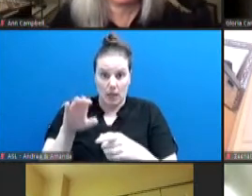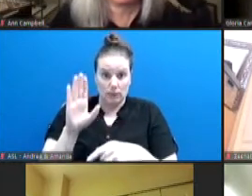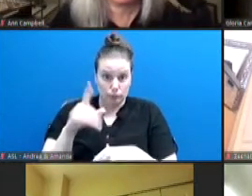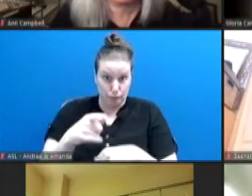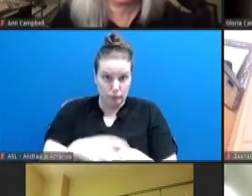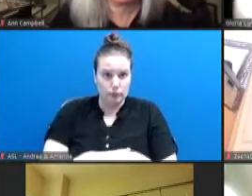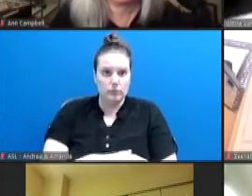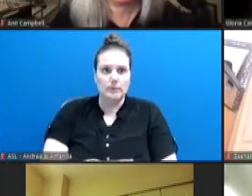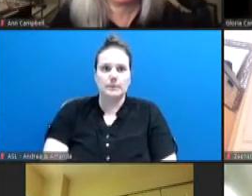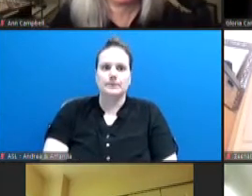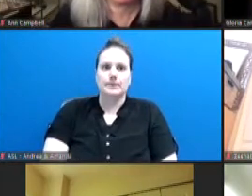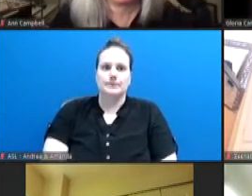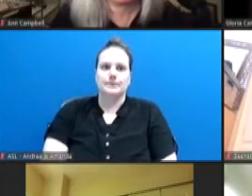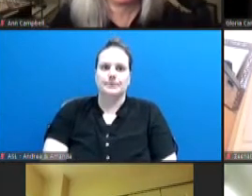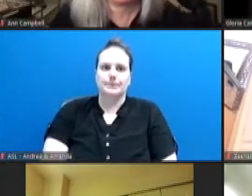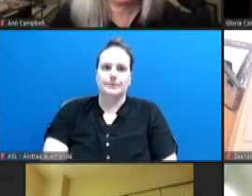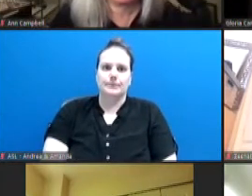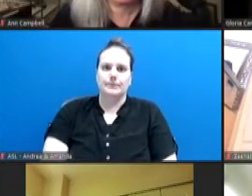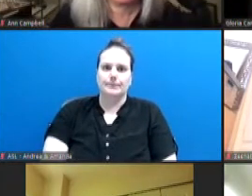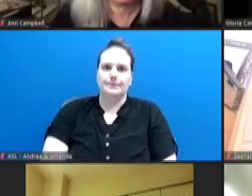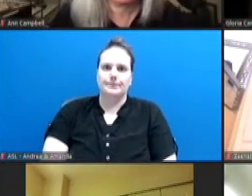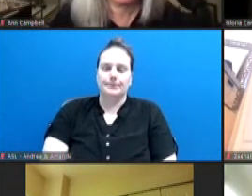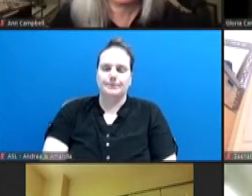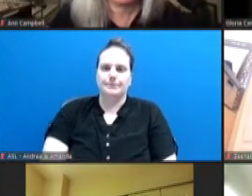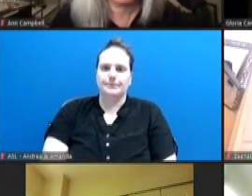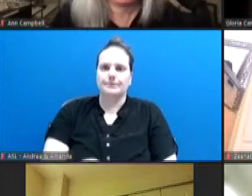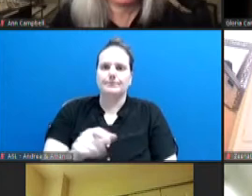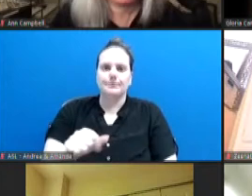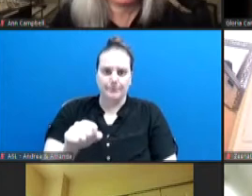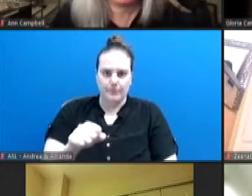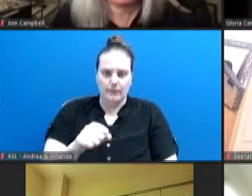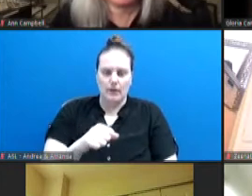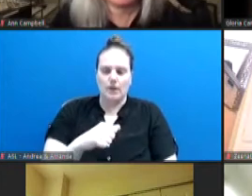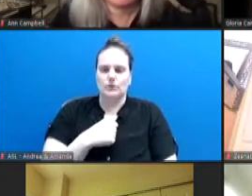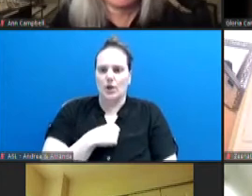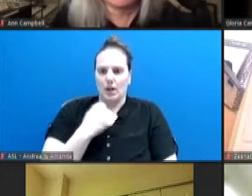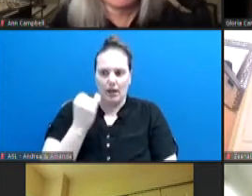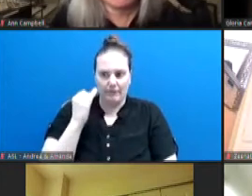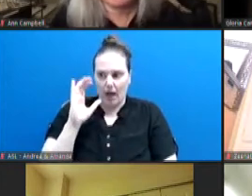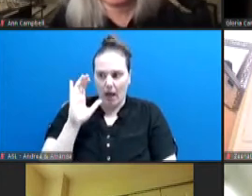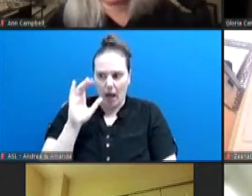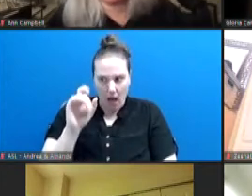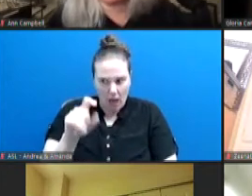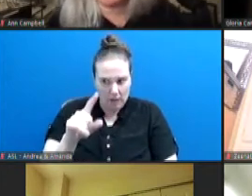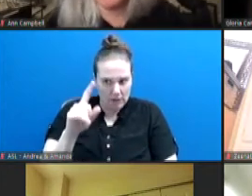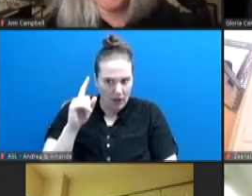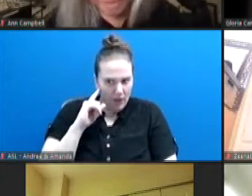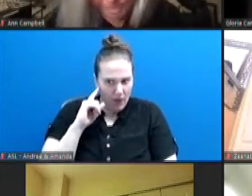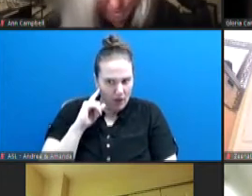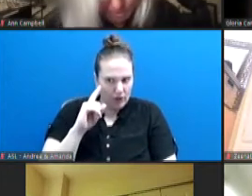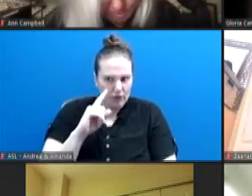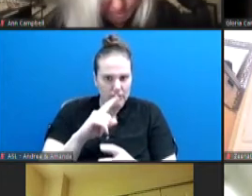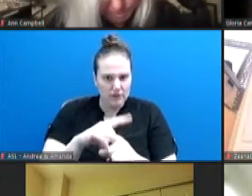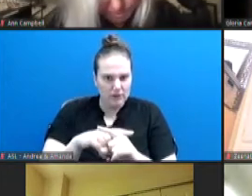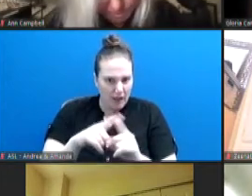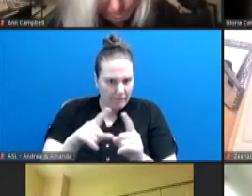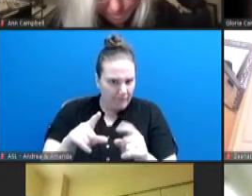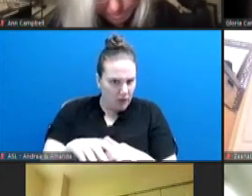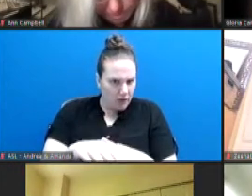up. Yes, and forgive me if this question's been asked, but I thought I heard a variation.